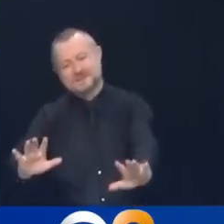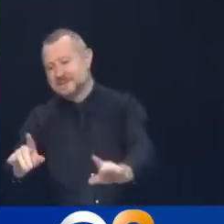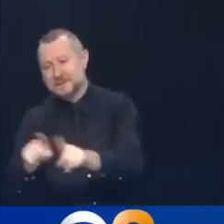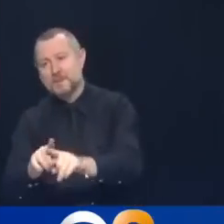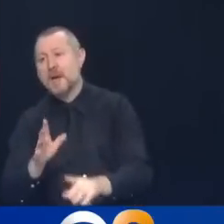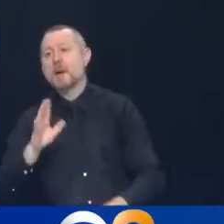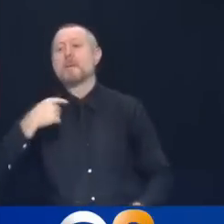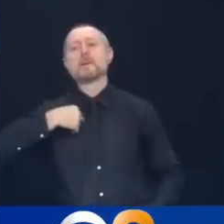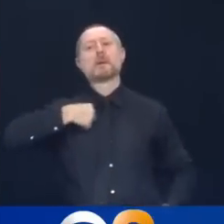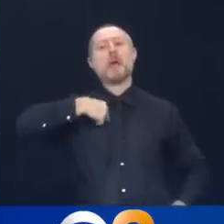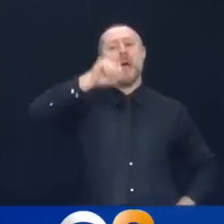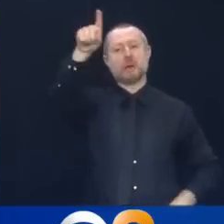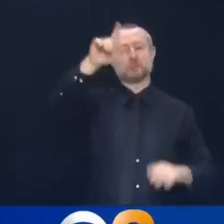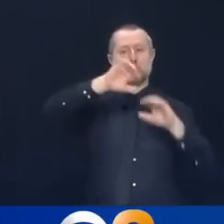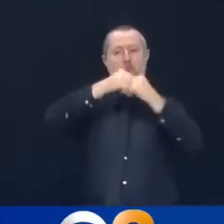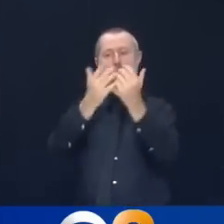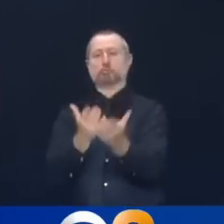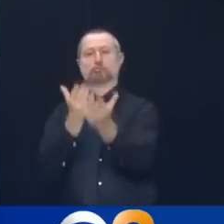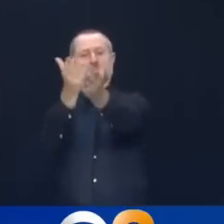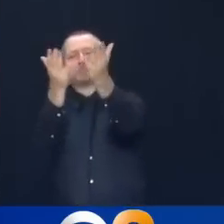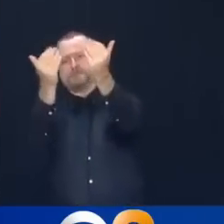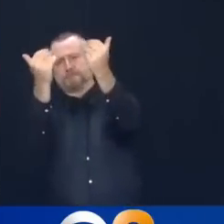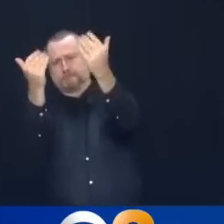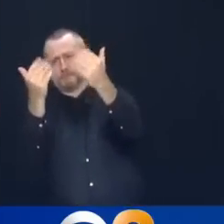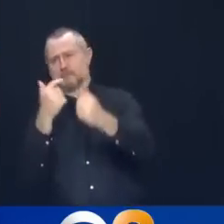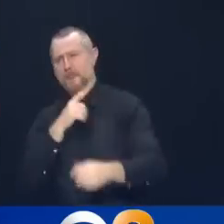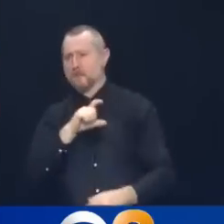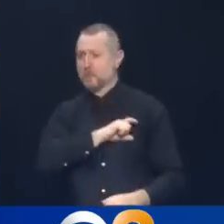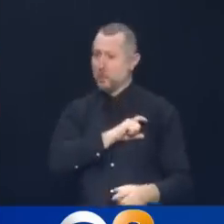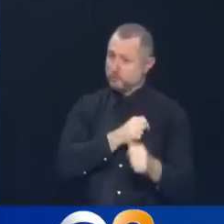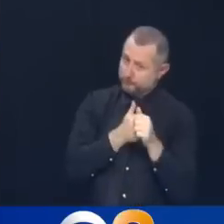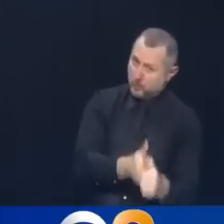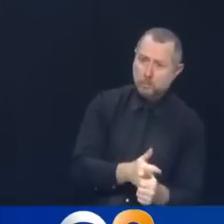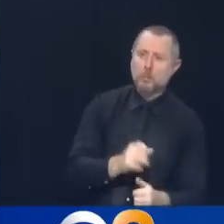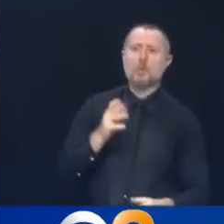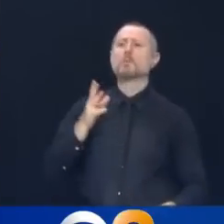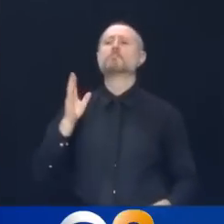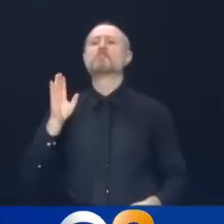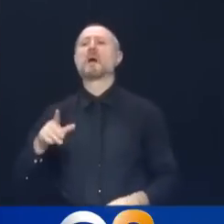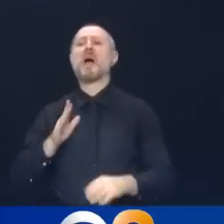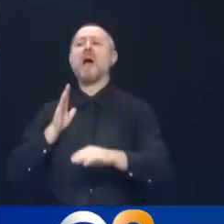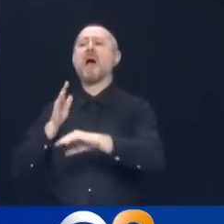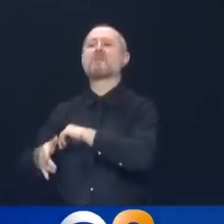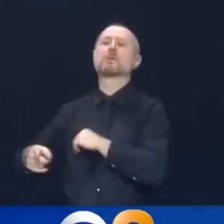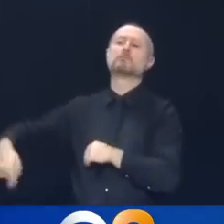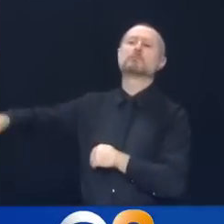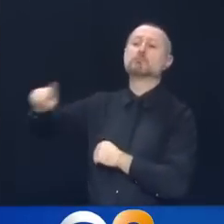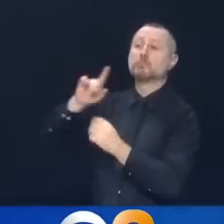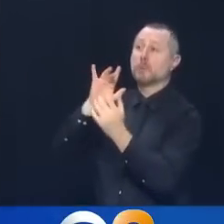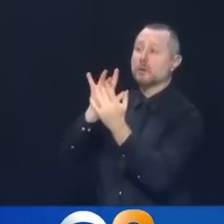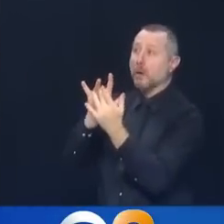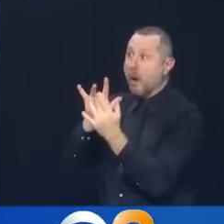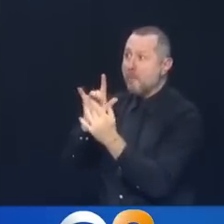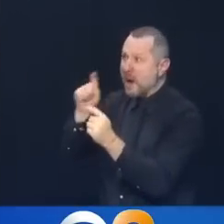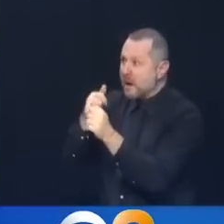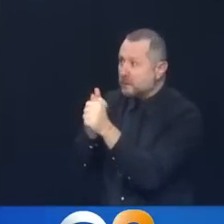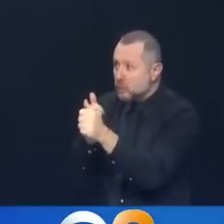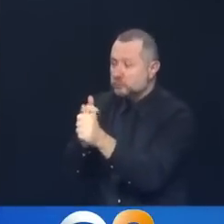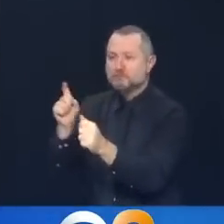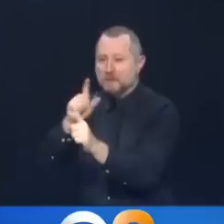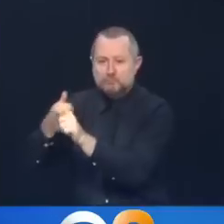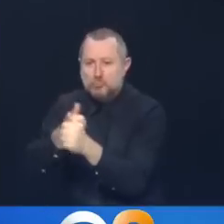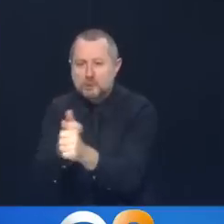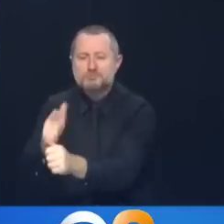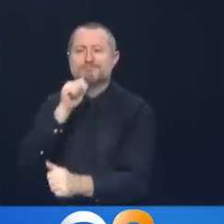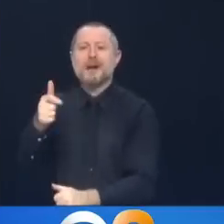How would you suggest to them they enforce it? Or is it only something you can do after contact tracing after the fact? Well, no, you could if you wind up in